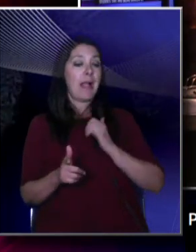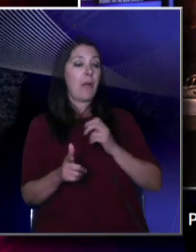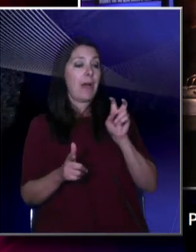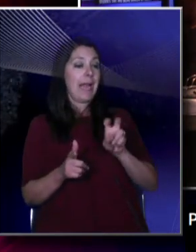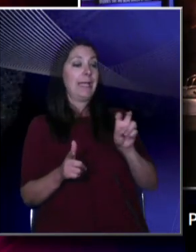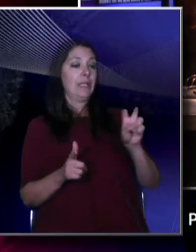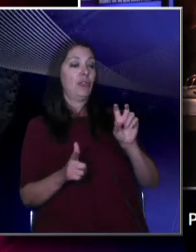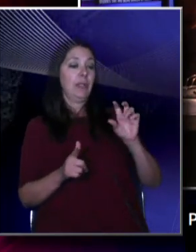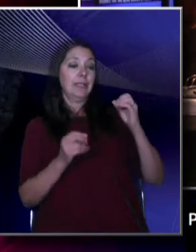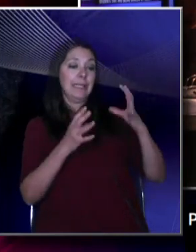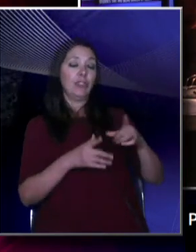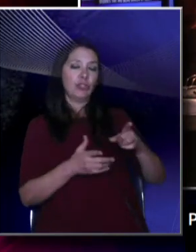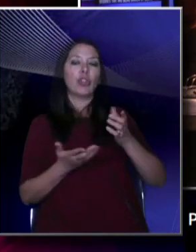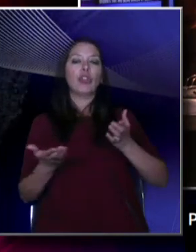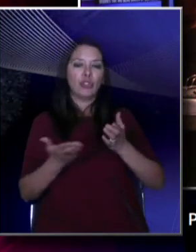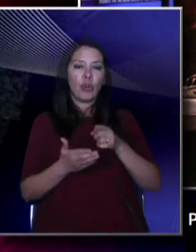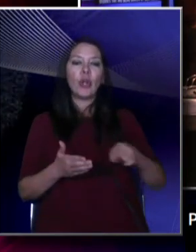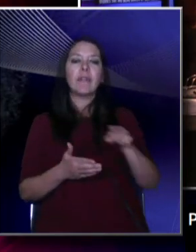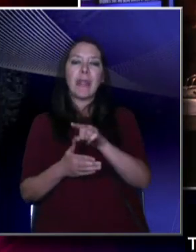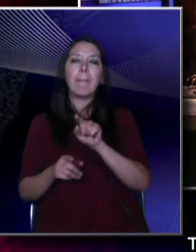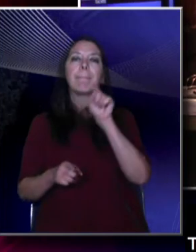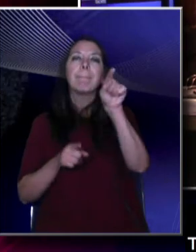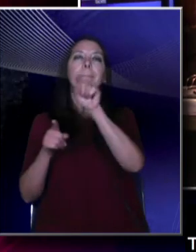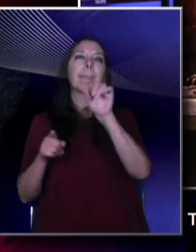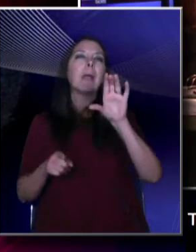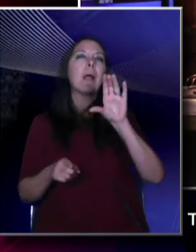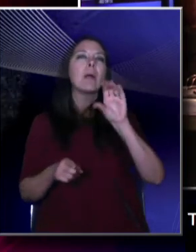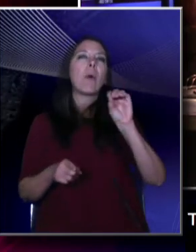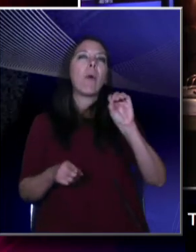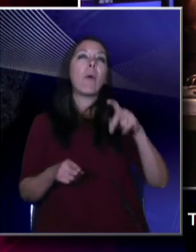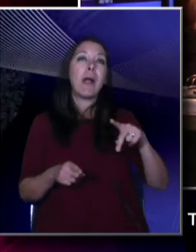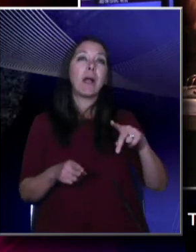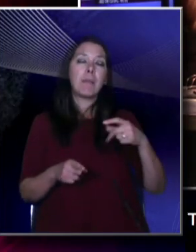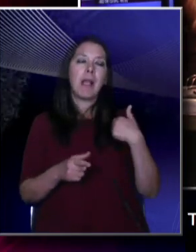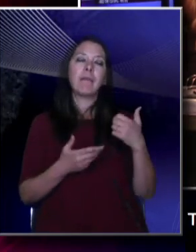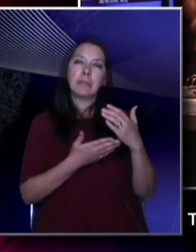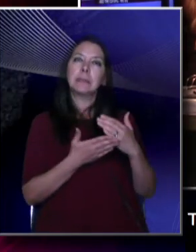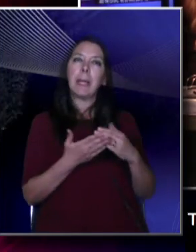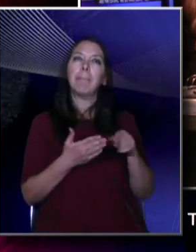in the co-ops. We do have some, not many, but some.